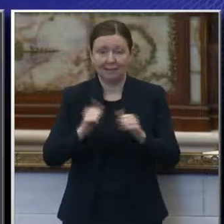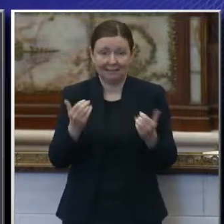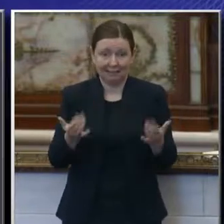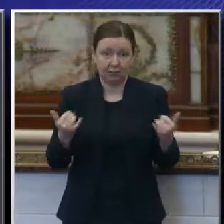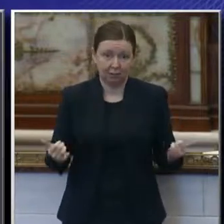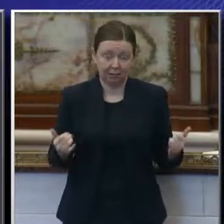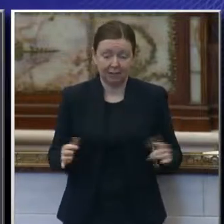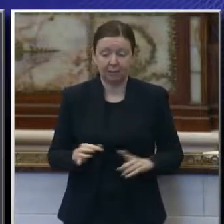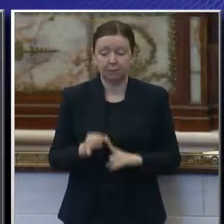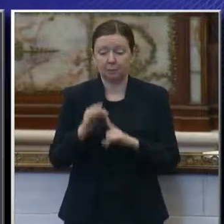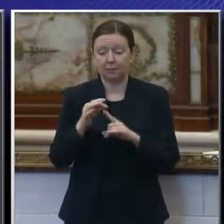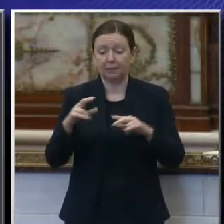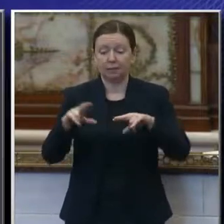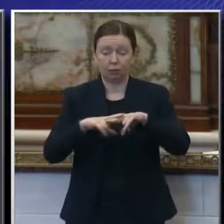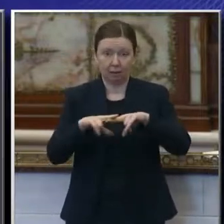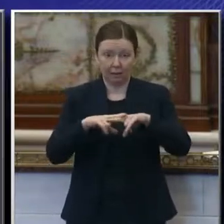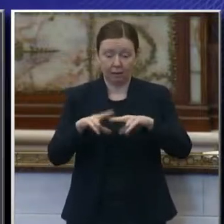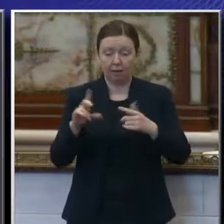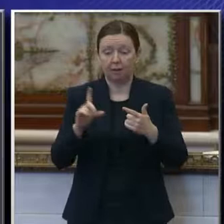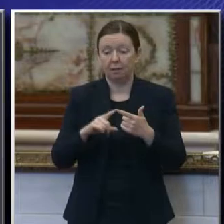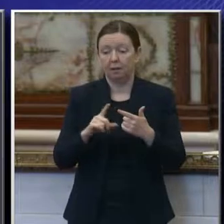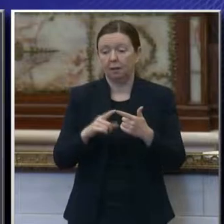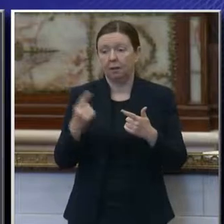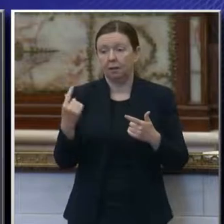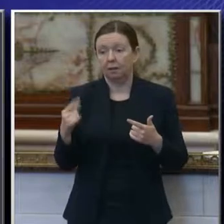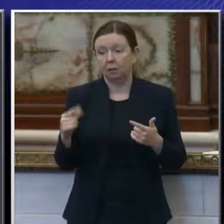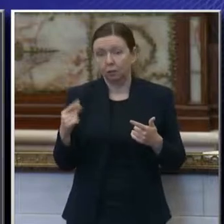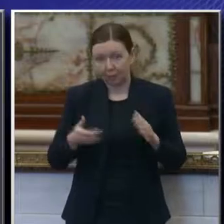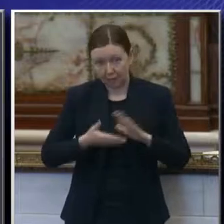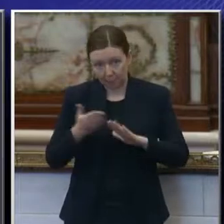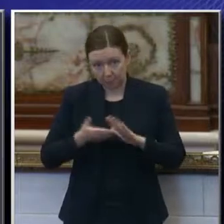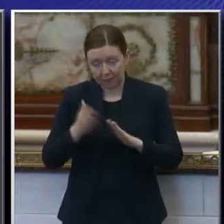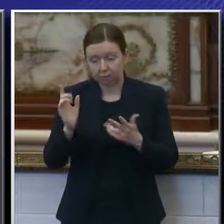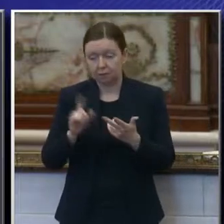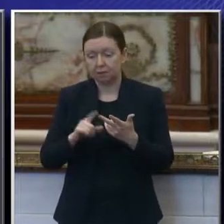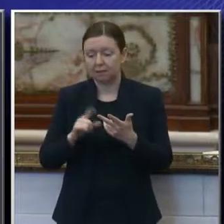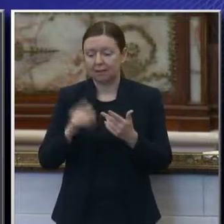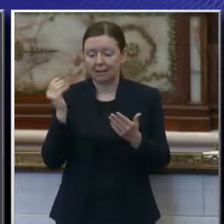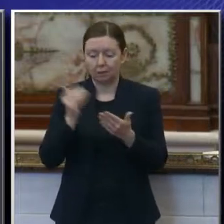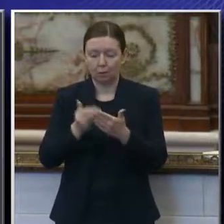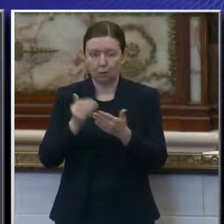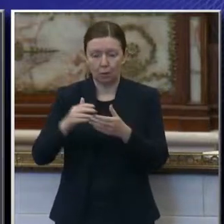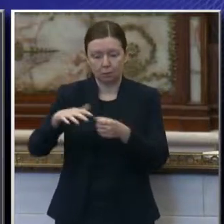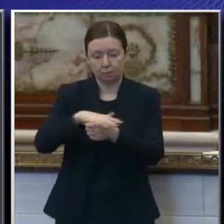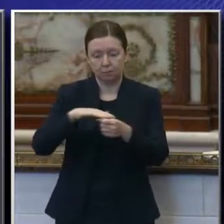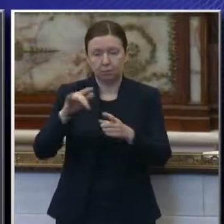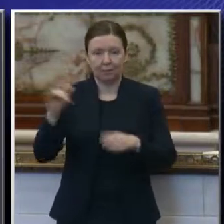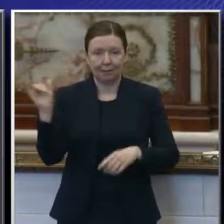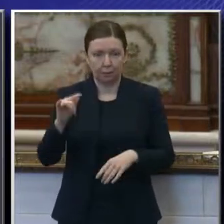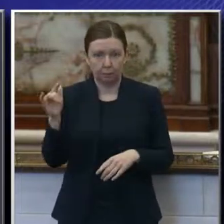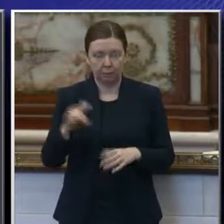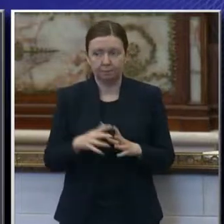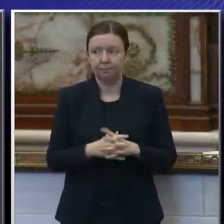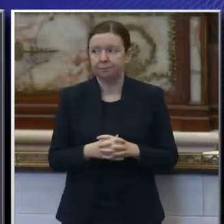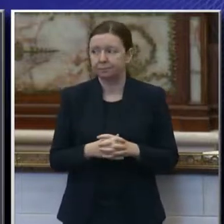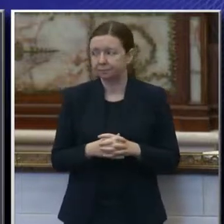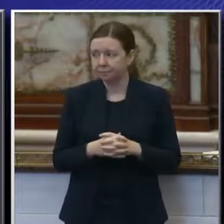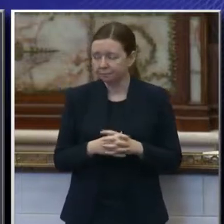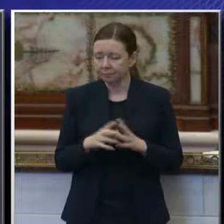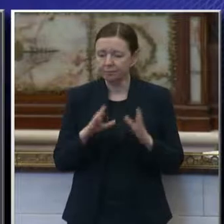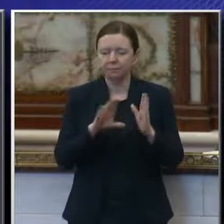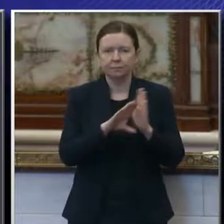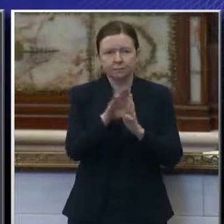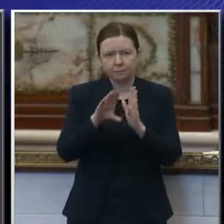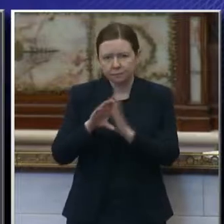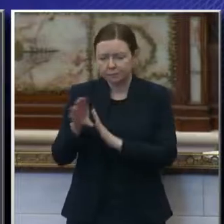specifically rail, marine operations, and the close proximity to the airport. These developments and